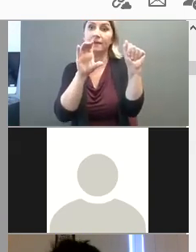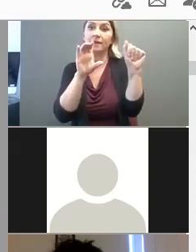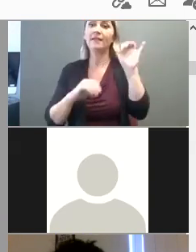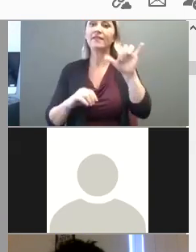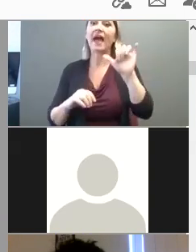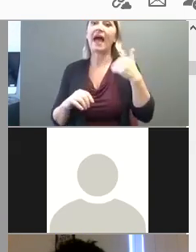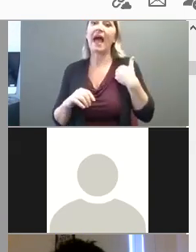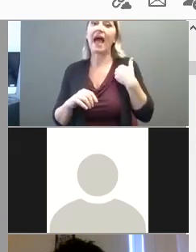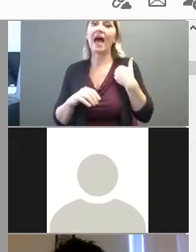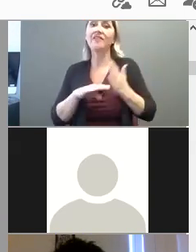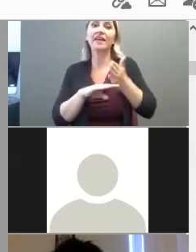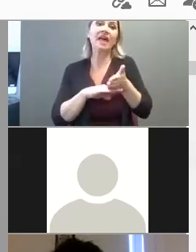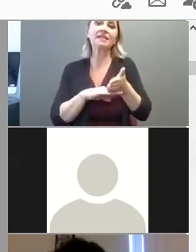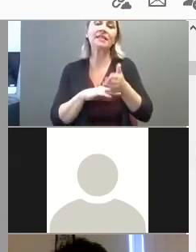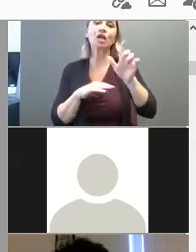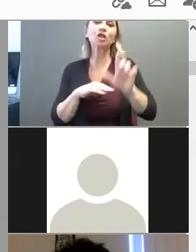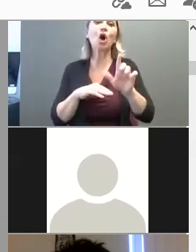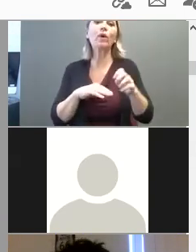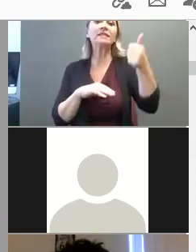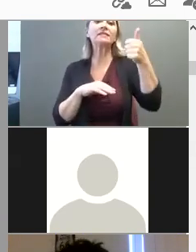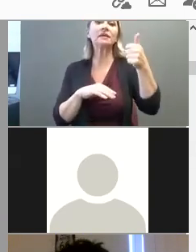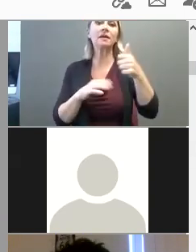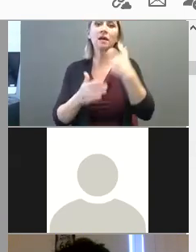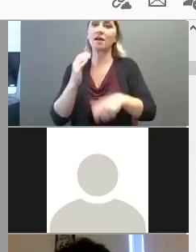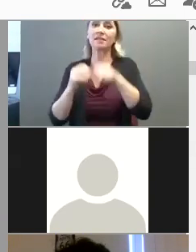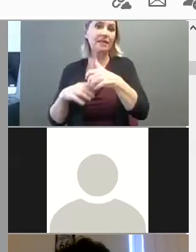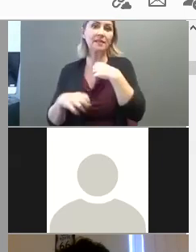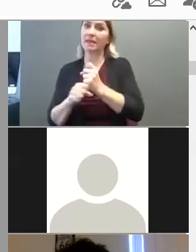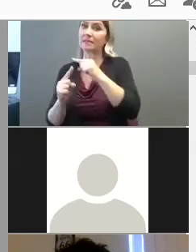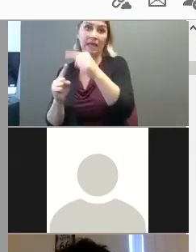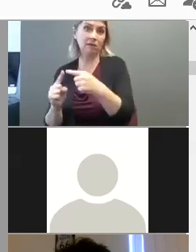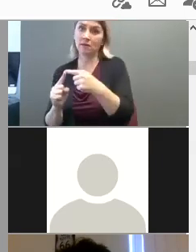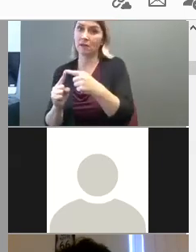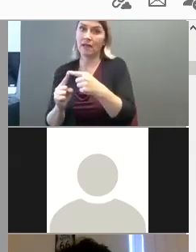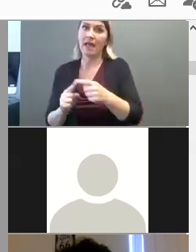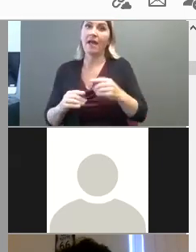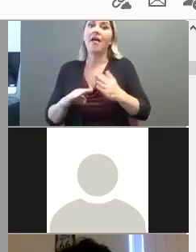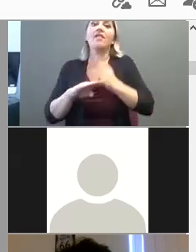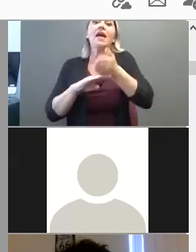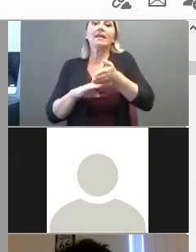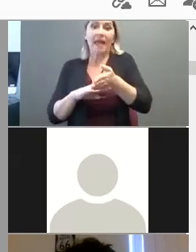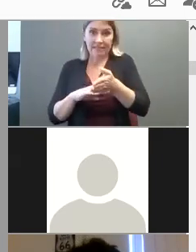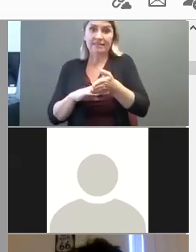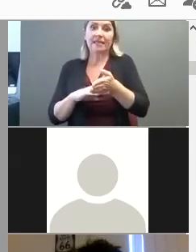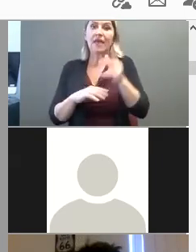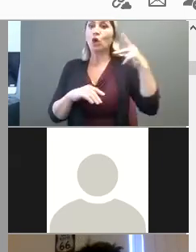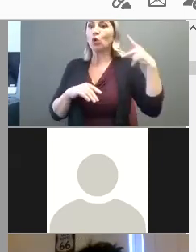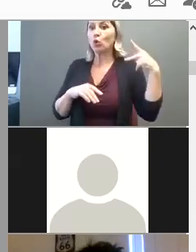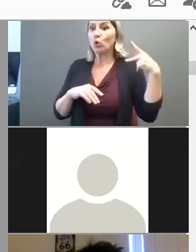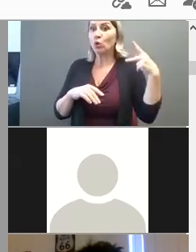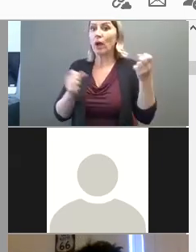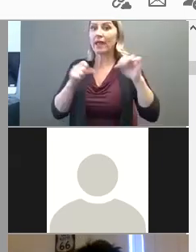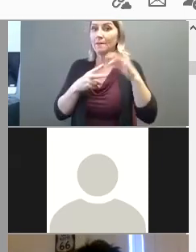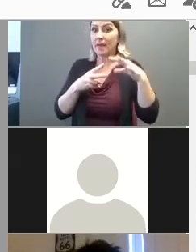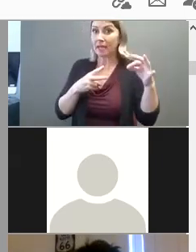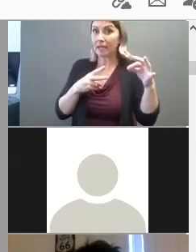had the next lowest cost, and it does not create a cycle. The next edge that Kruskal can pick, since